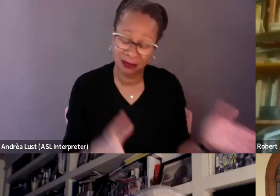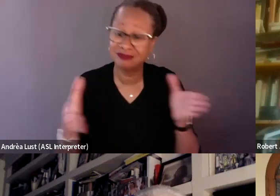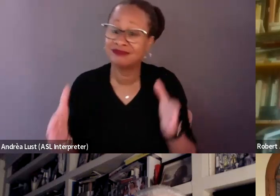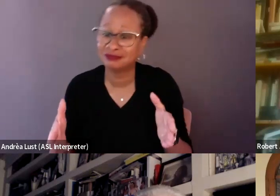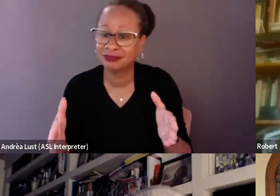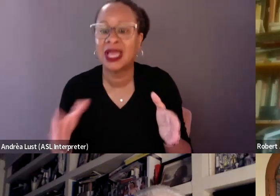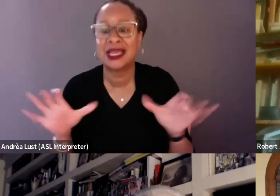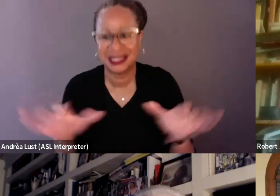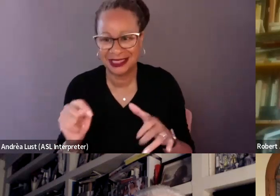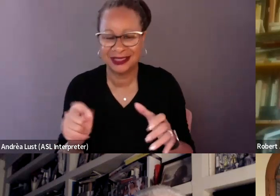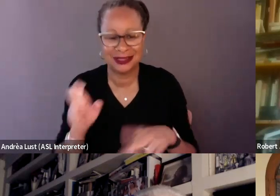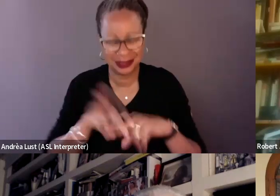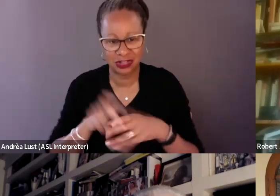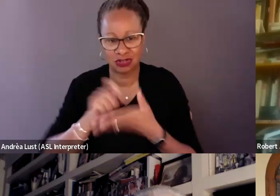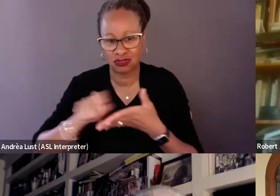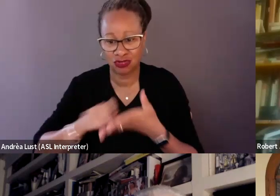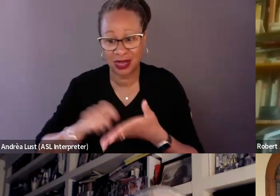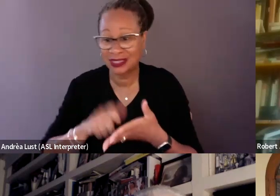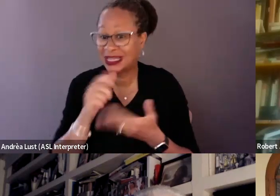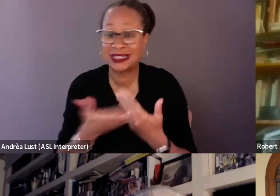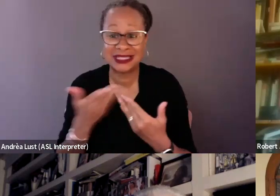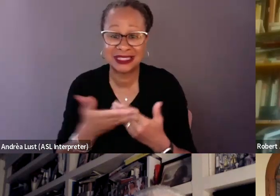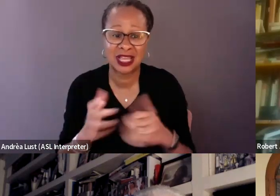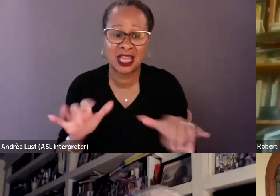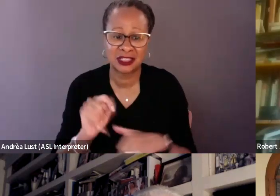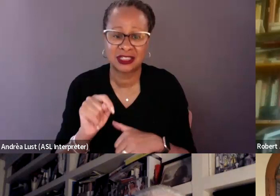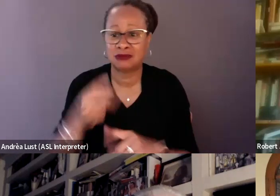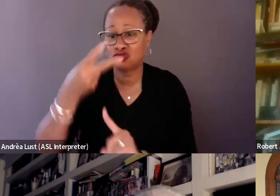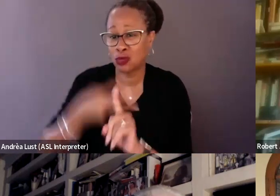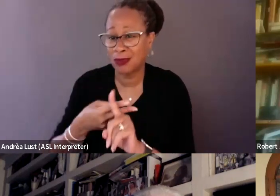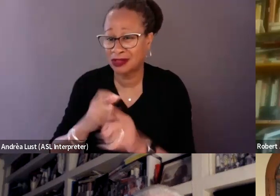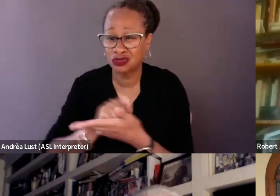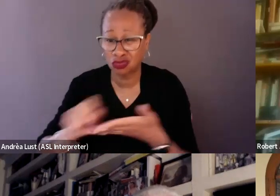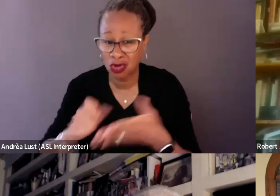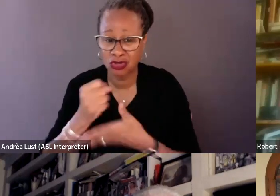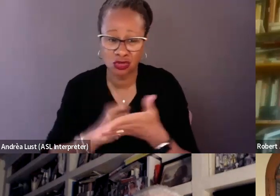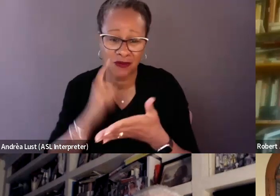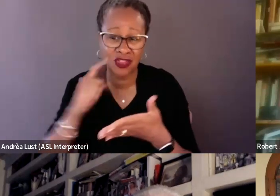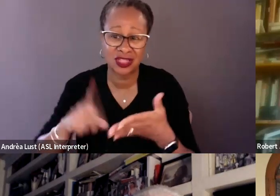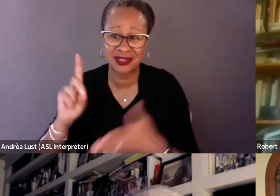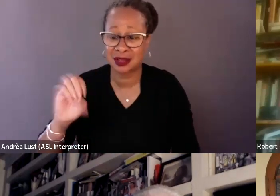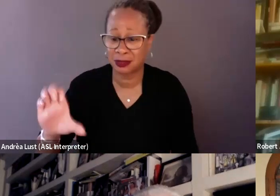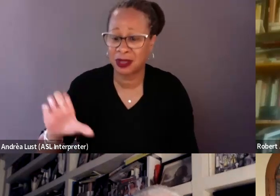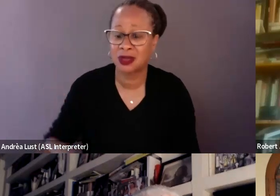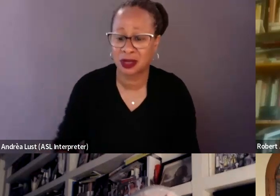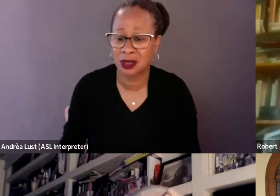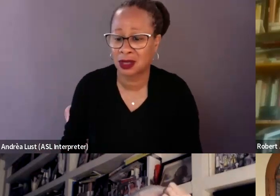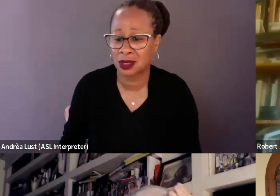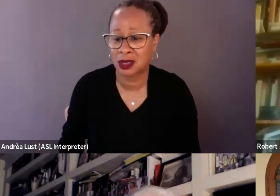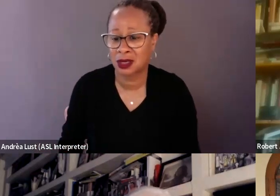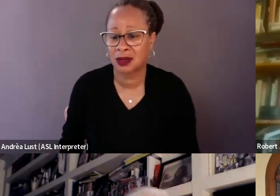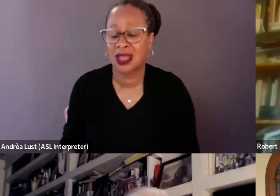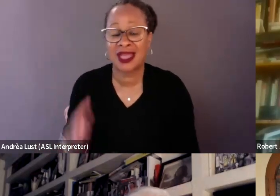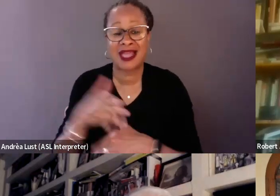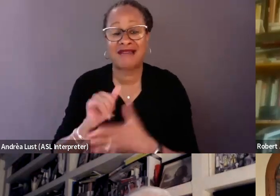And it was not easy. He do it in 2 months, I think. Okay. Amazing. And after